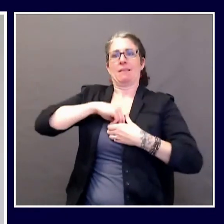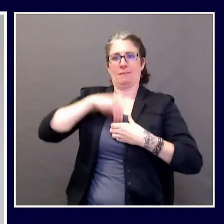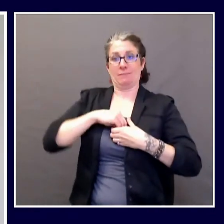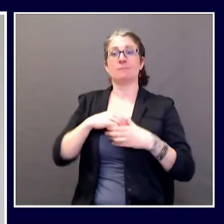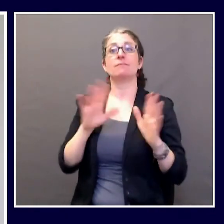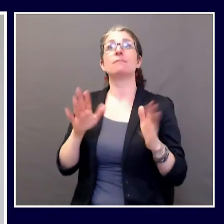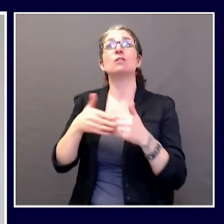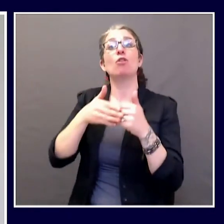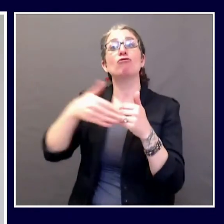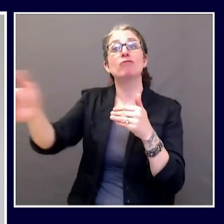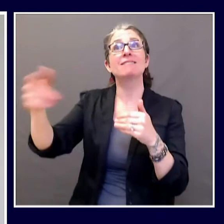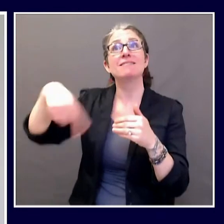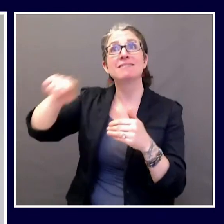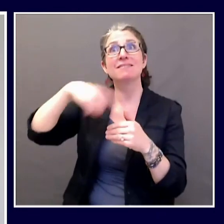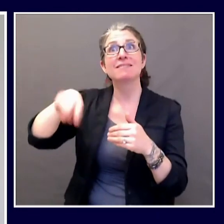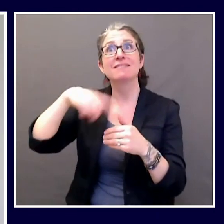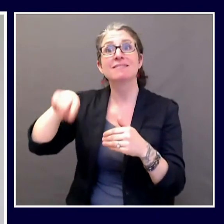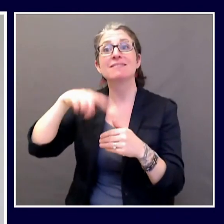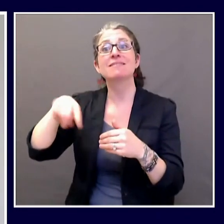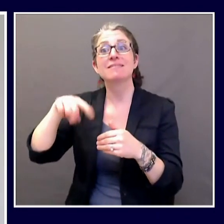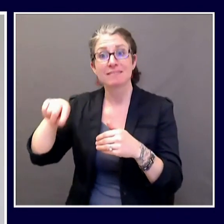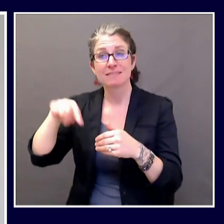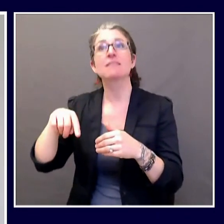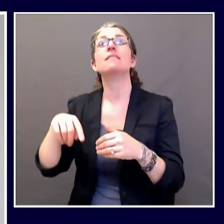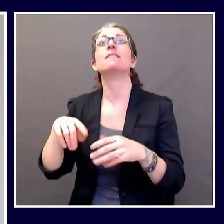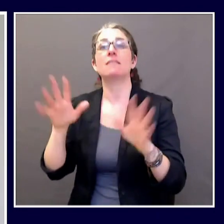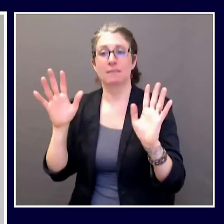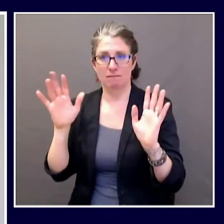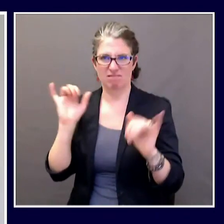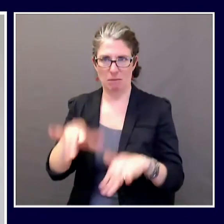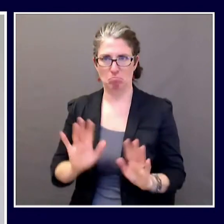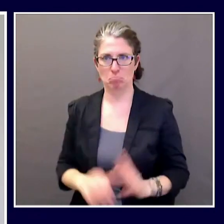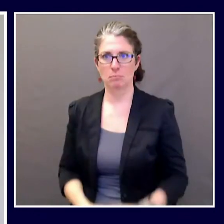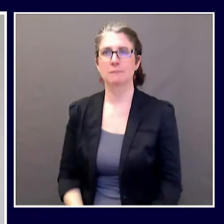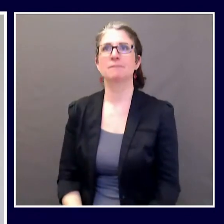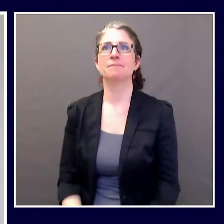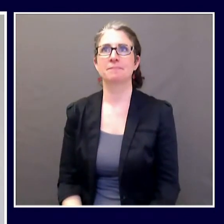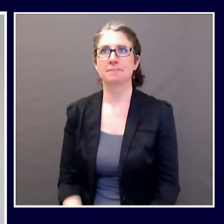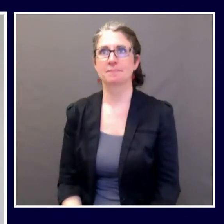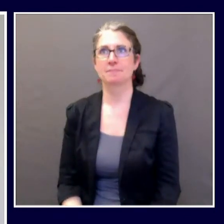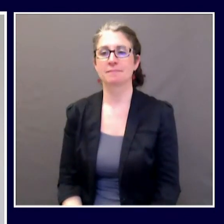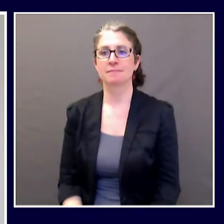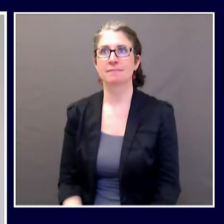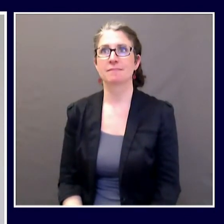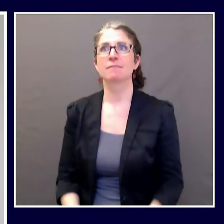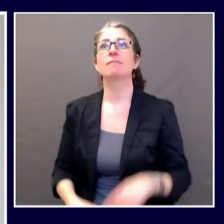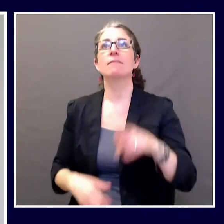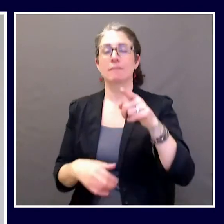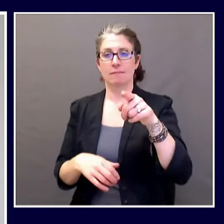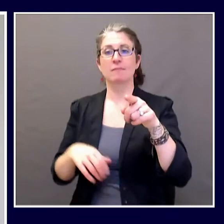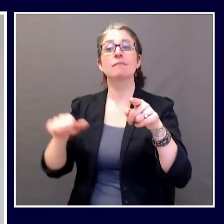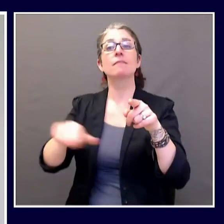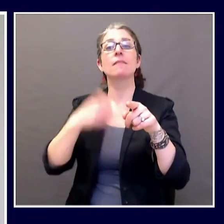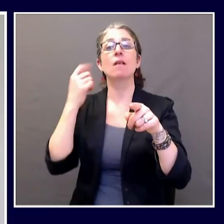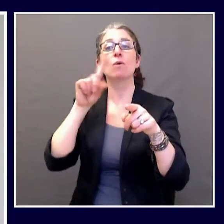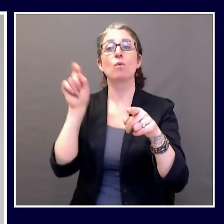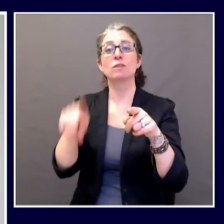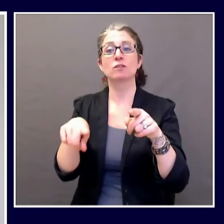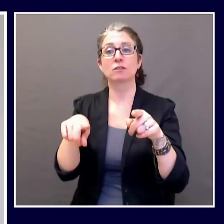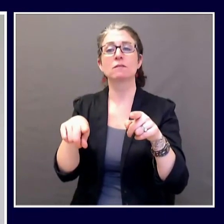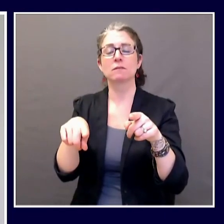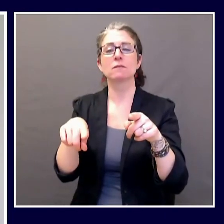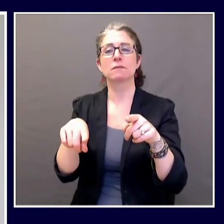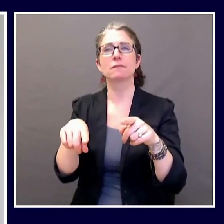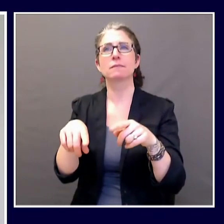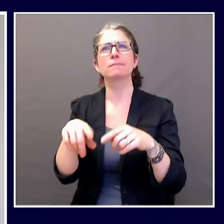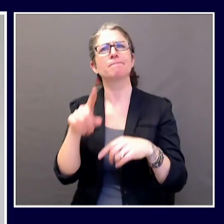dose, does it mean that the shot wasn't as effective? Correct. I've heard this a lot too, including from my